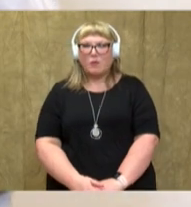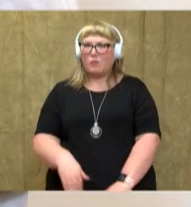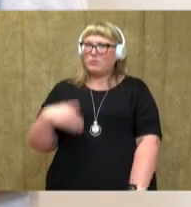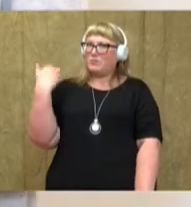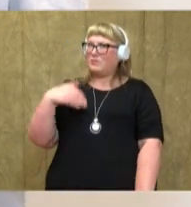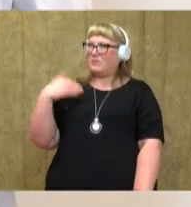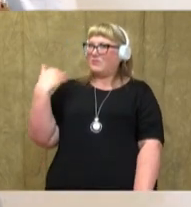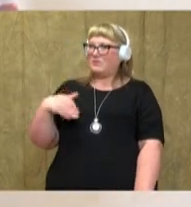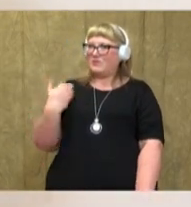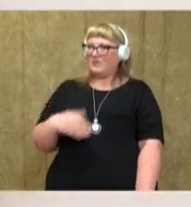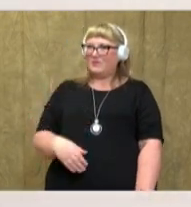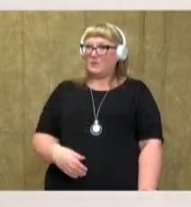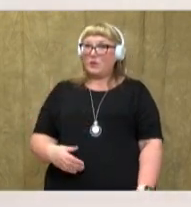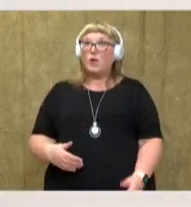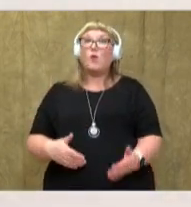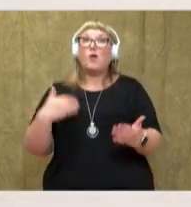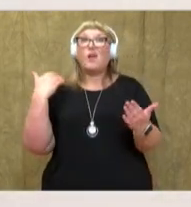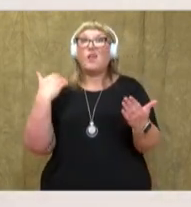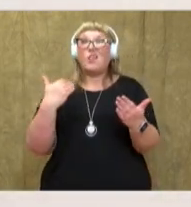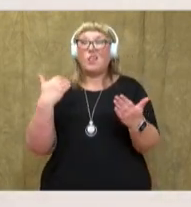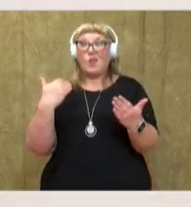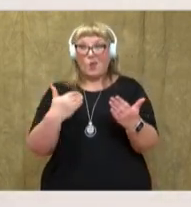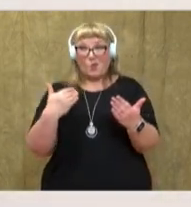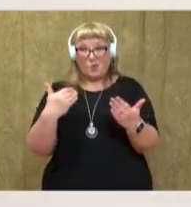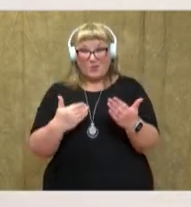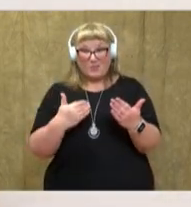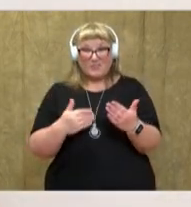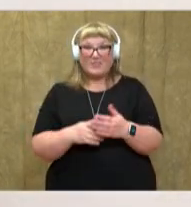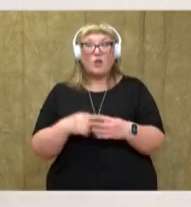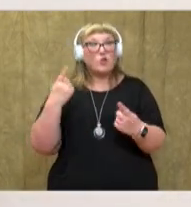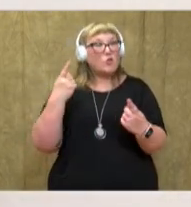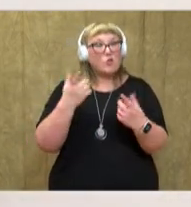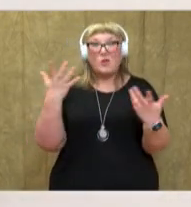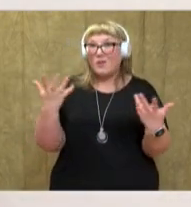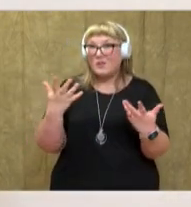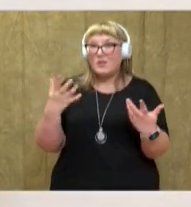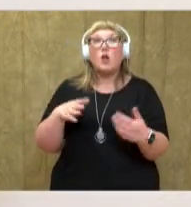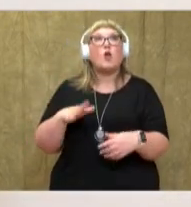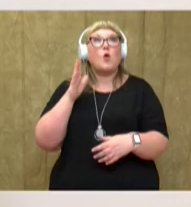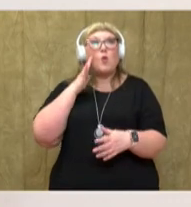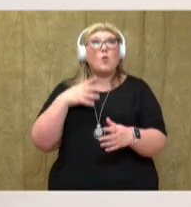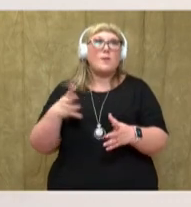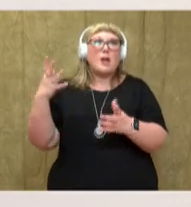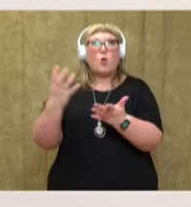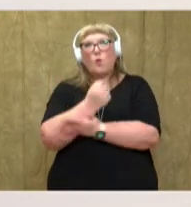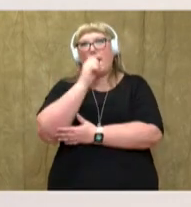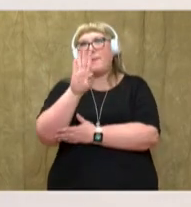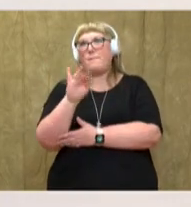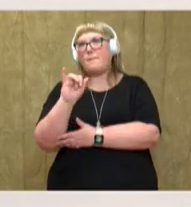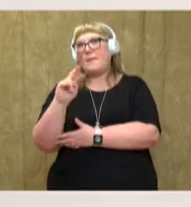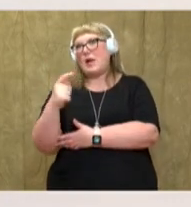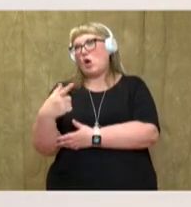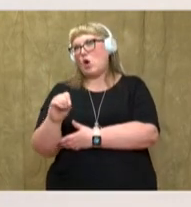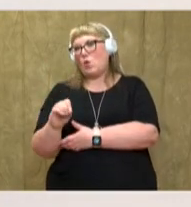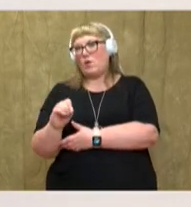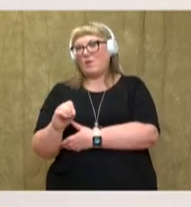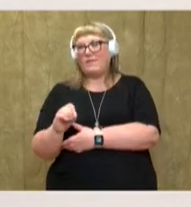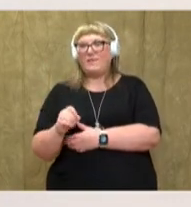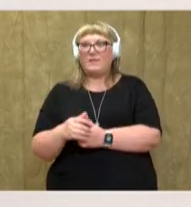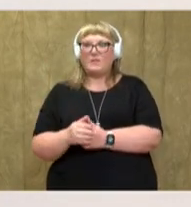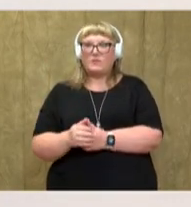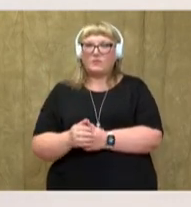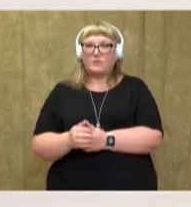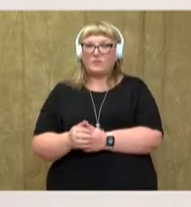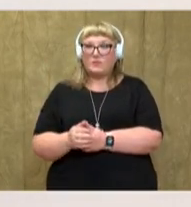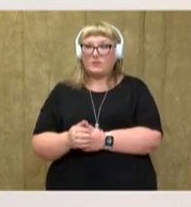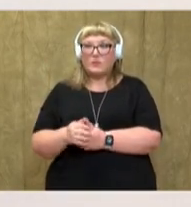Whoa. Okay. We're getting a bit closer to what we are. Our goal is to get our bingo, looking through words that have the digraph.